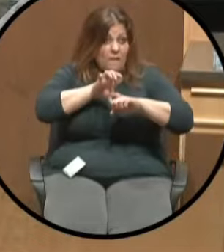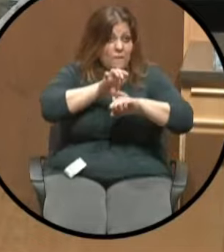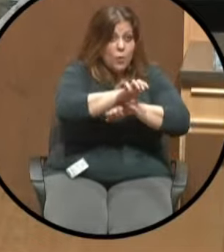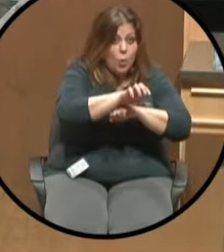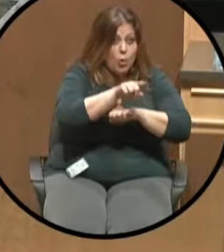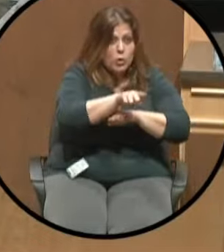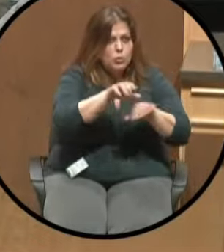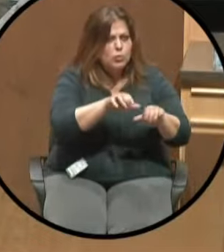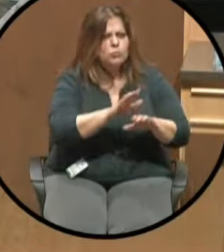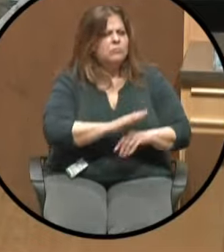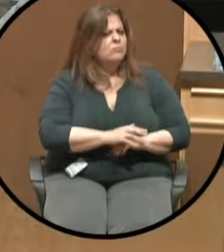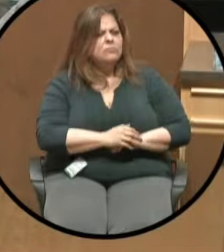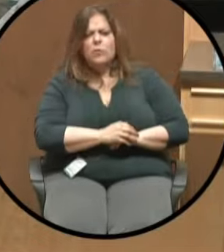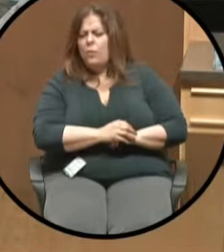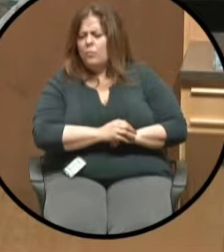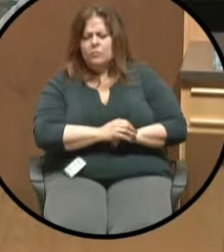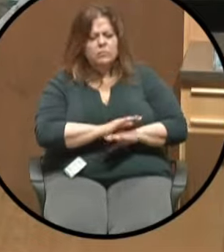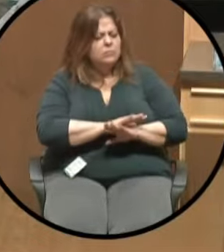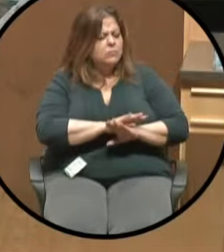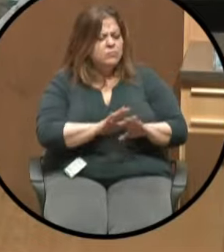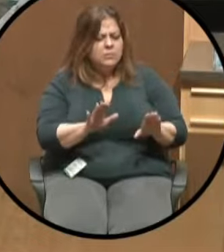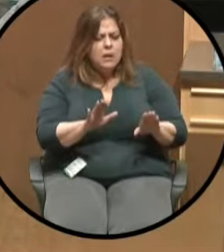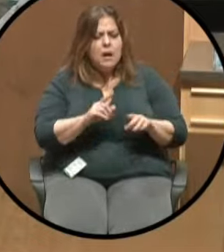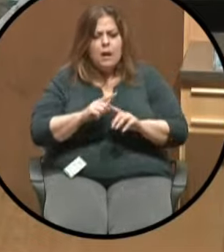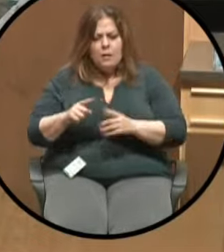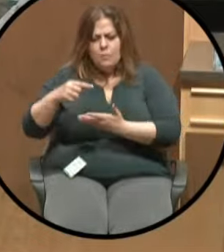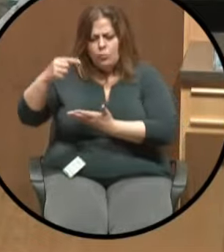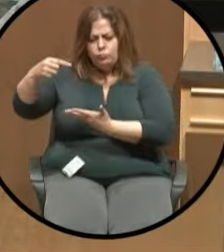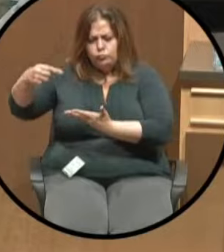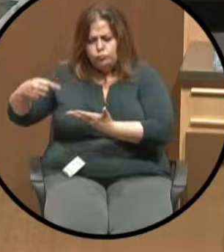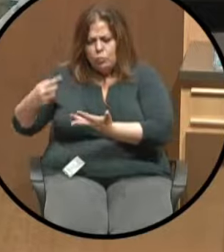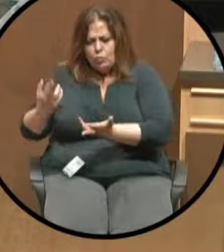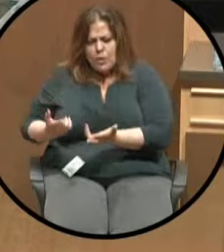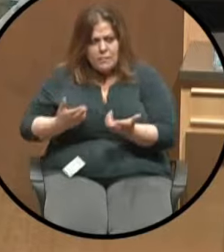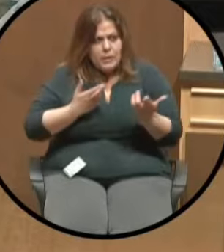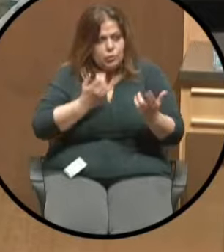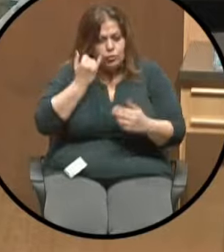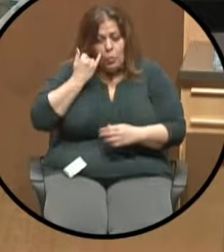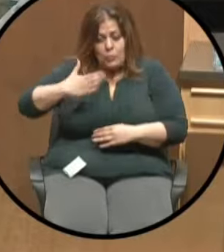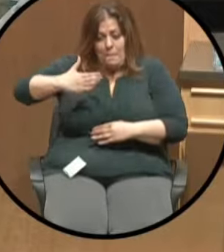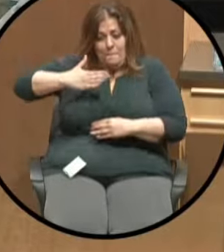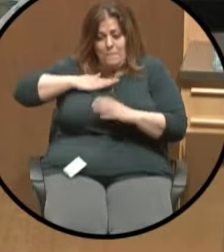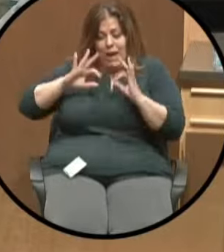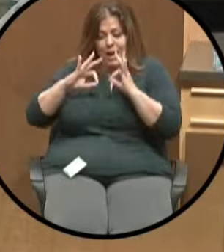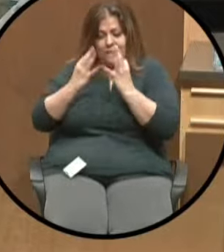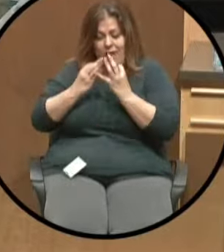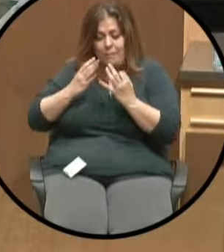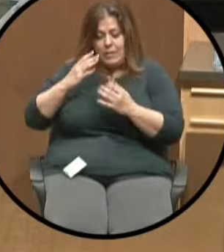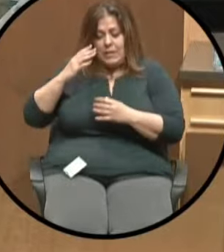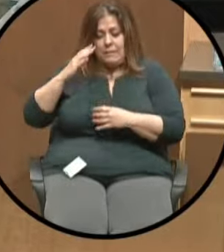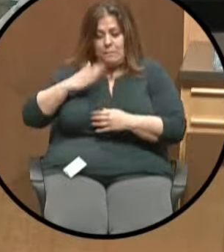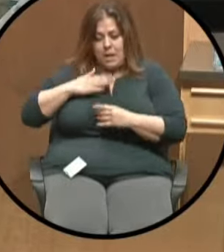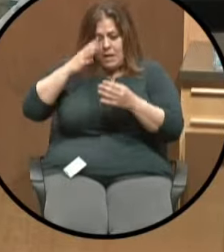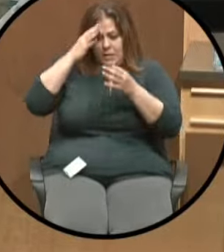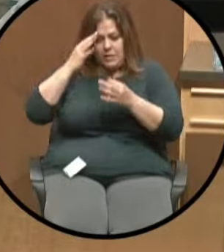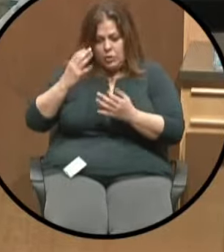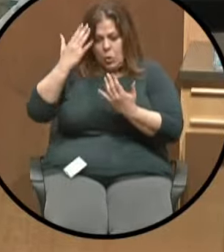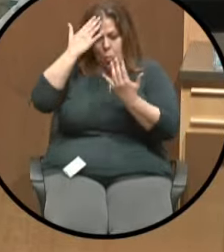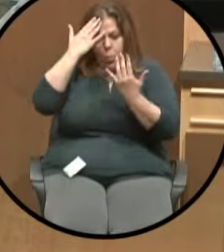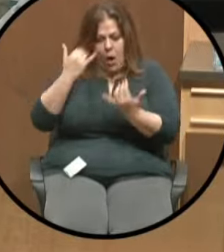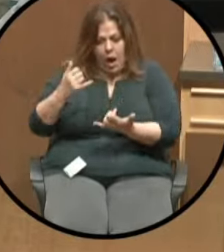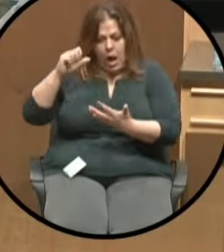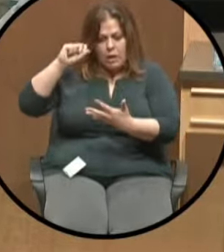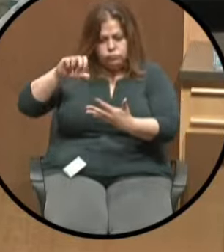anything, but to give our recommendations about how we would treat our own family members and ourselves with all